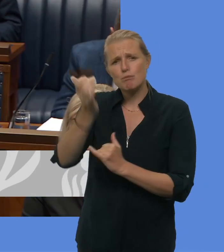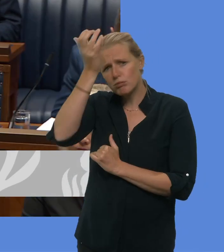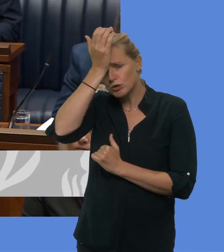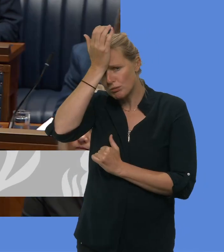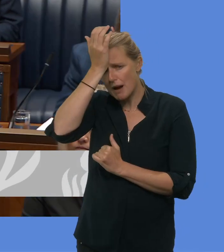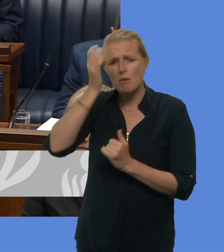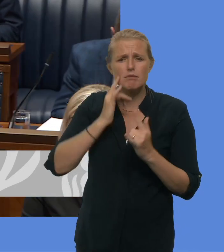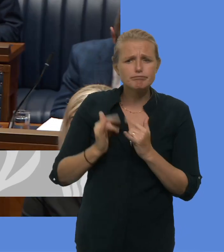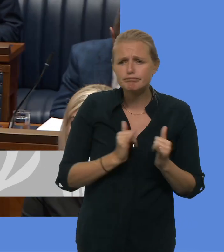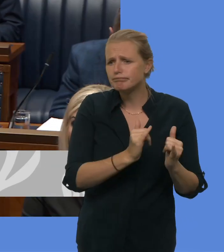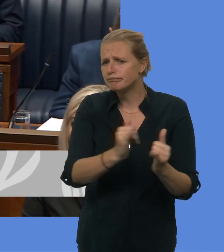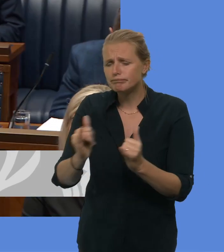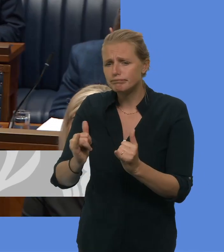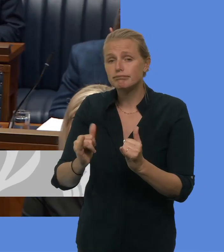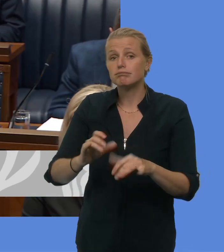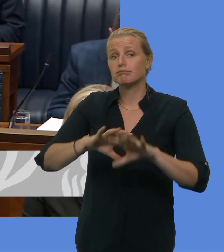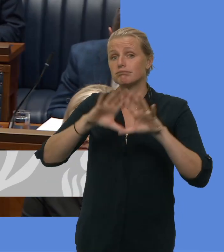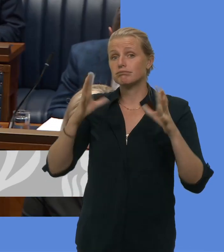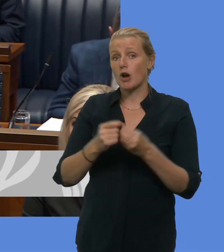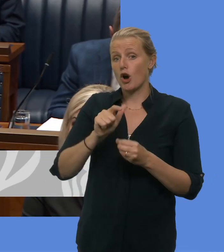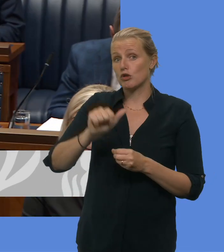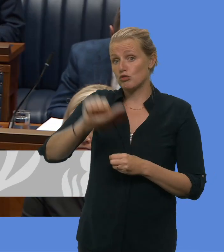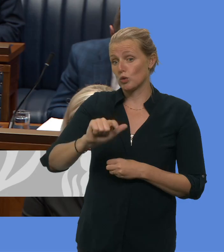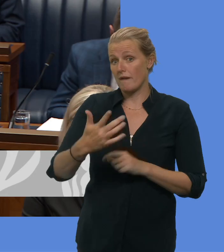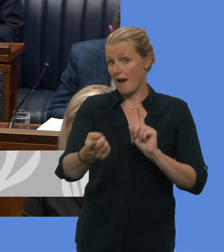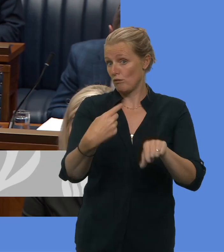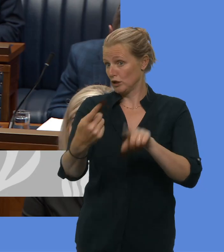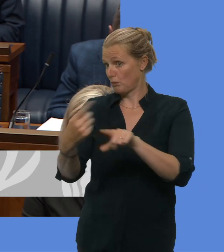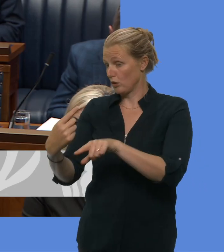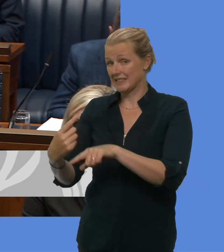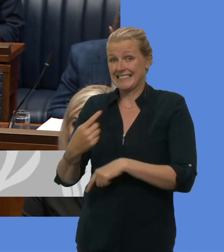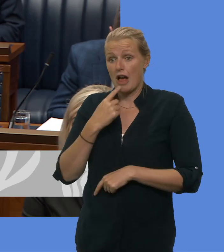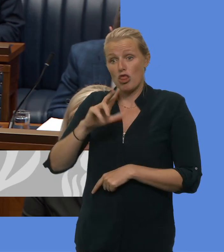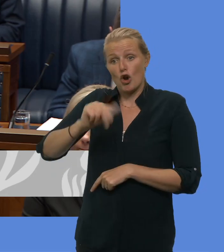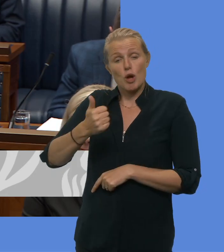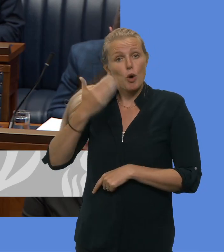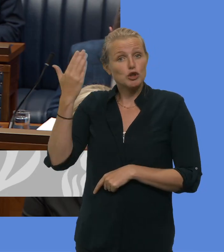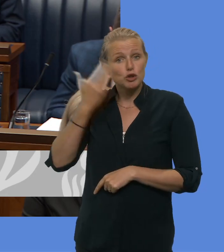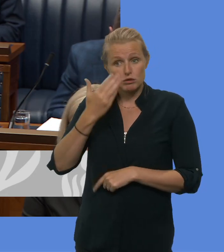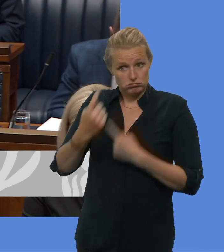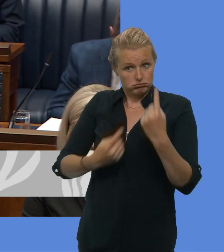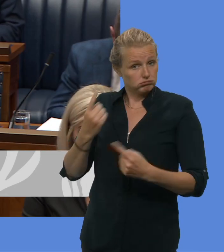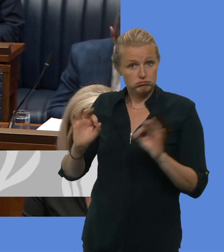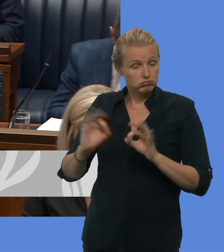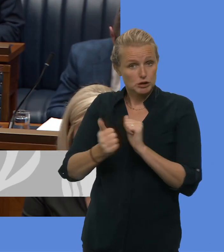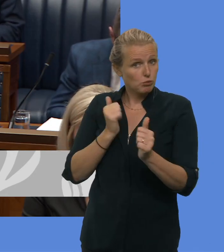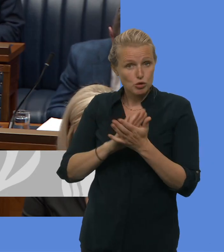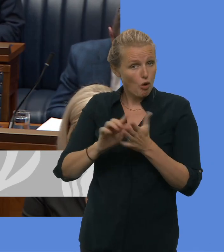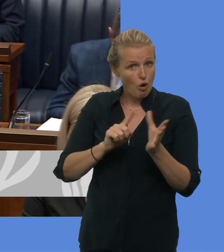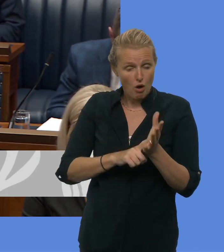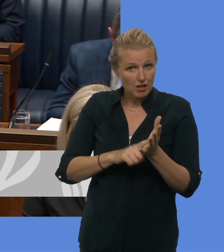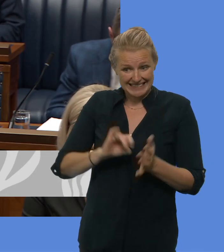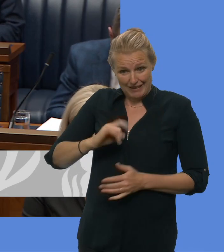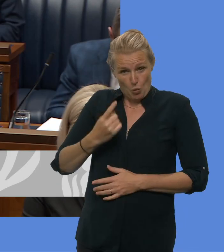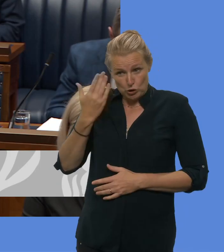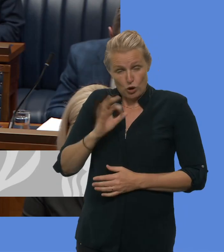schools which received 125 responses, and this identified 31 schools without a sports hall and 71 without